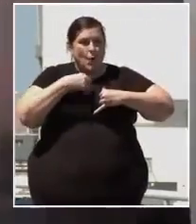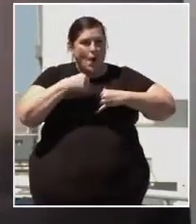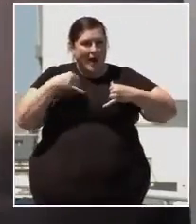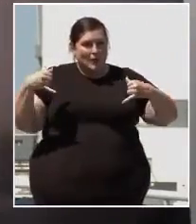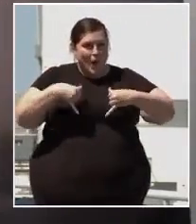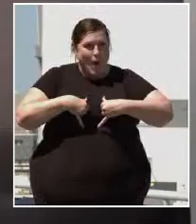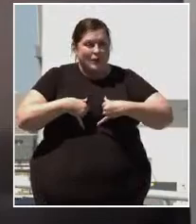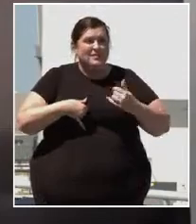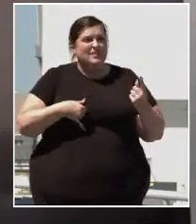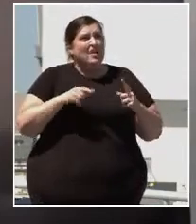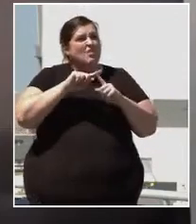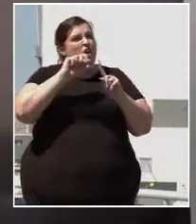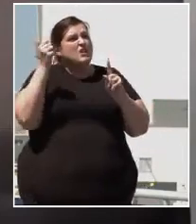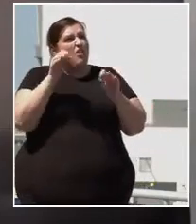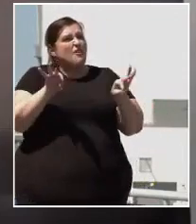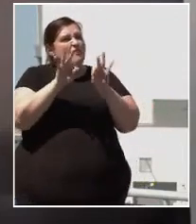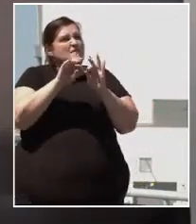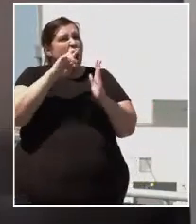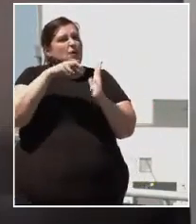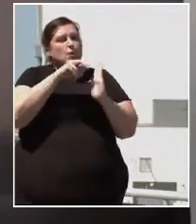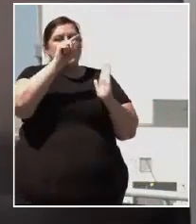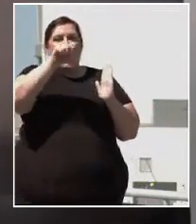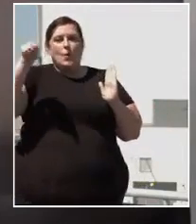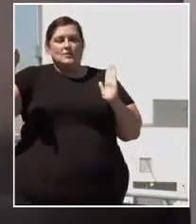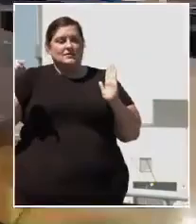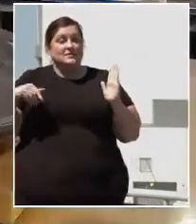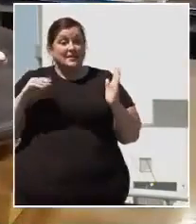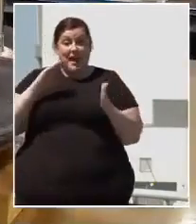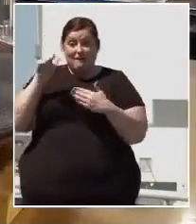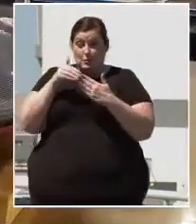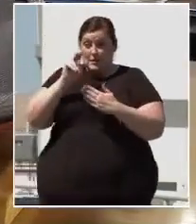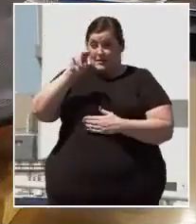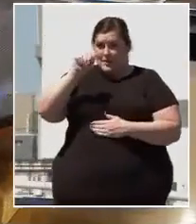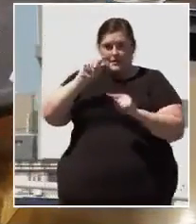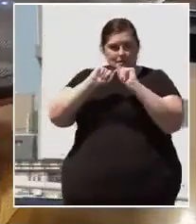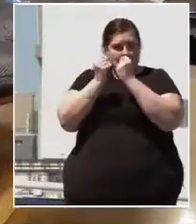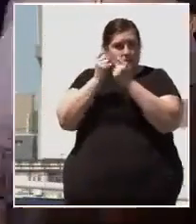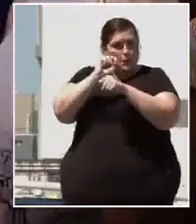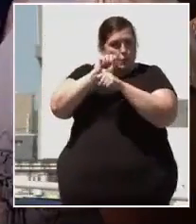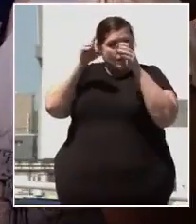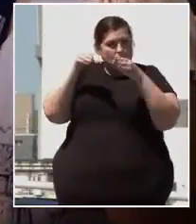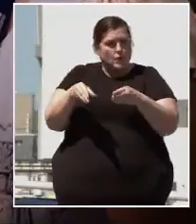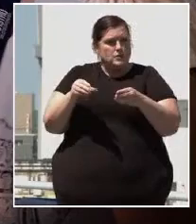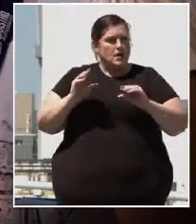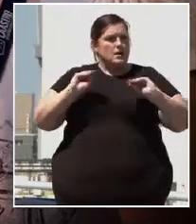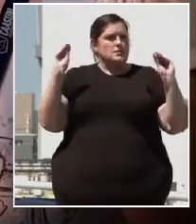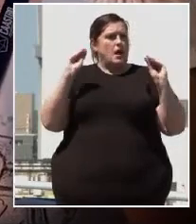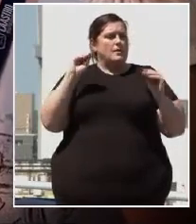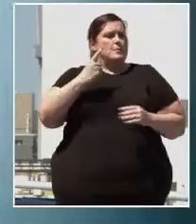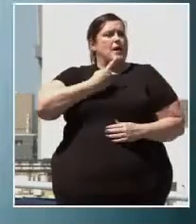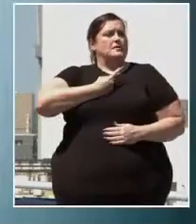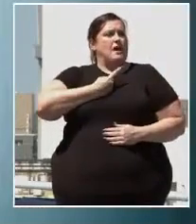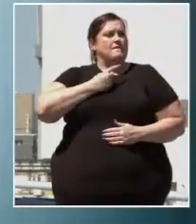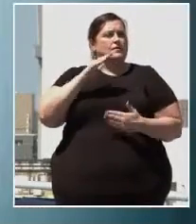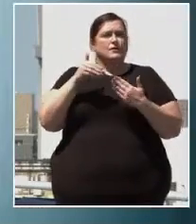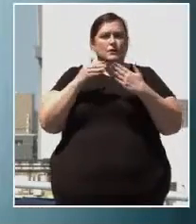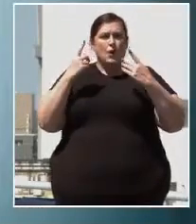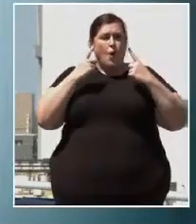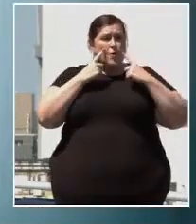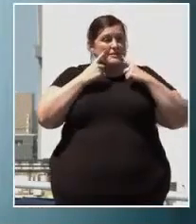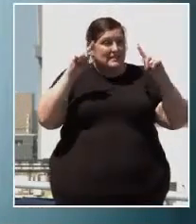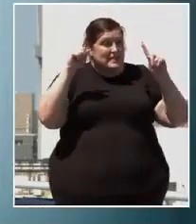roles everybody at Nasa is very teamwork driven nothing that we do here is is done by itself all successful